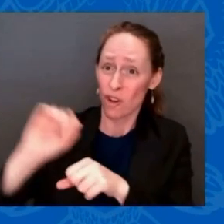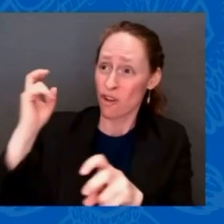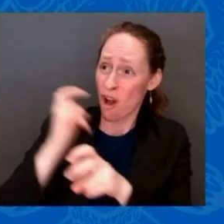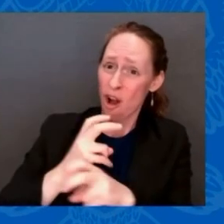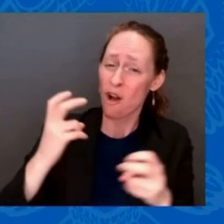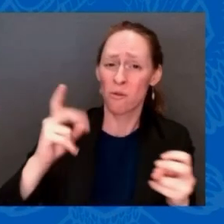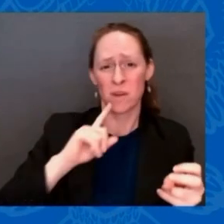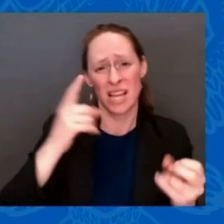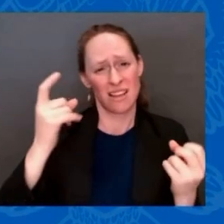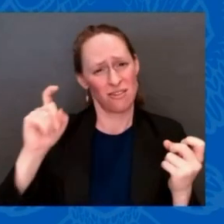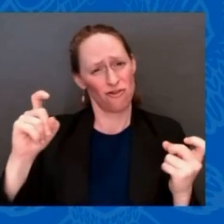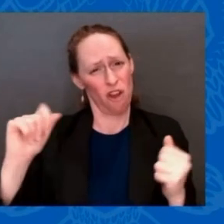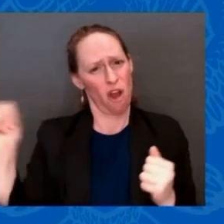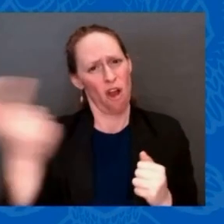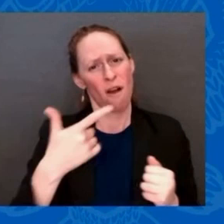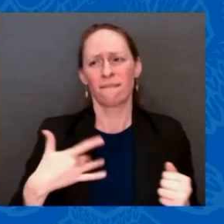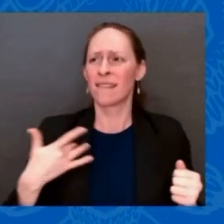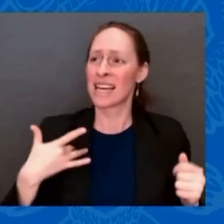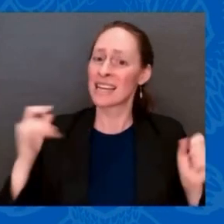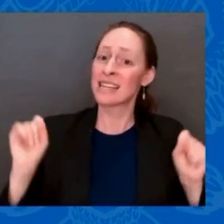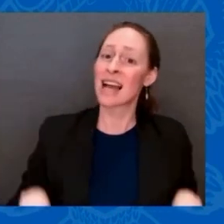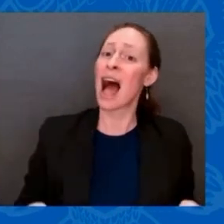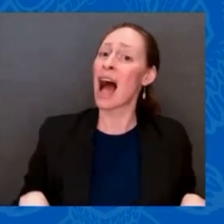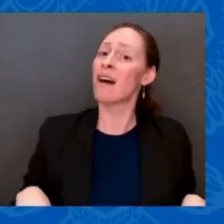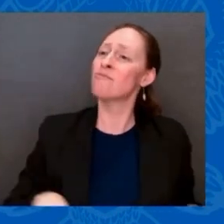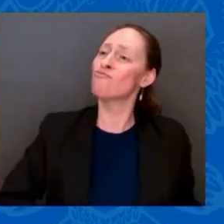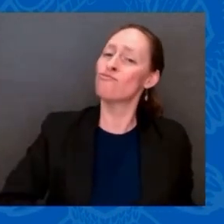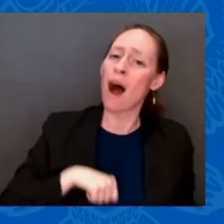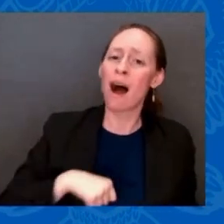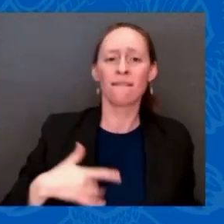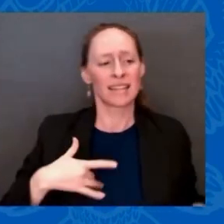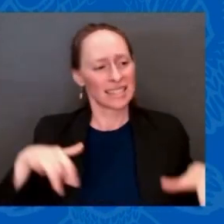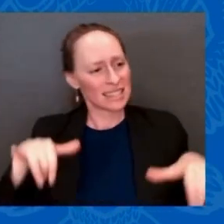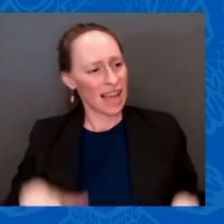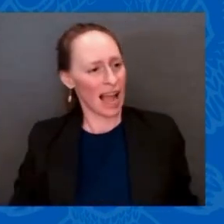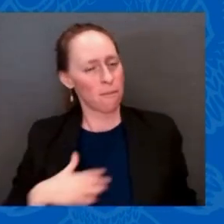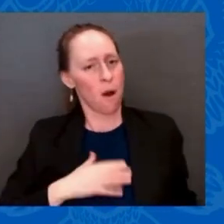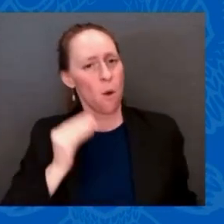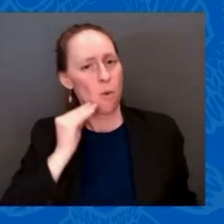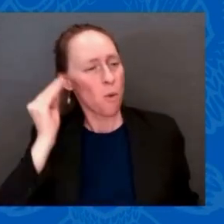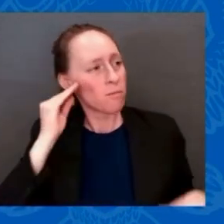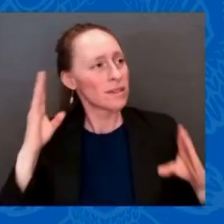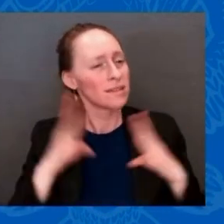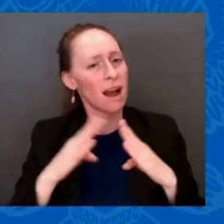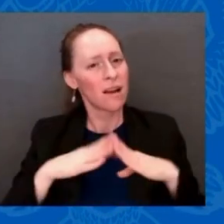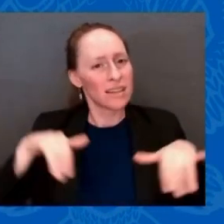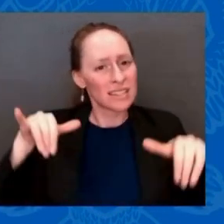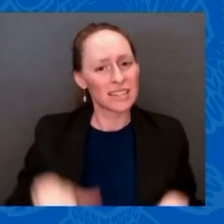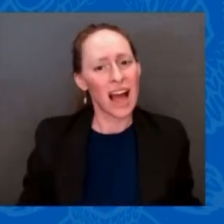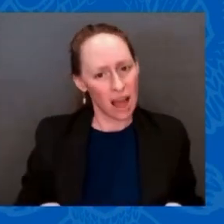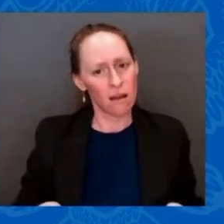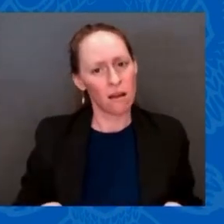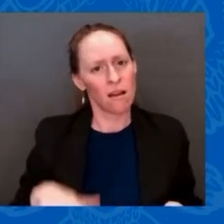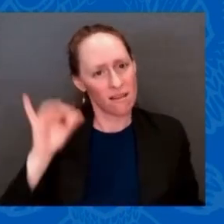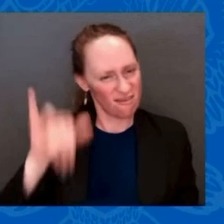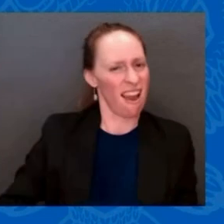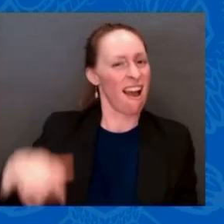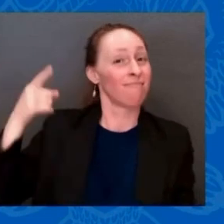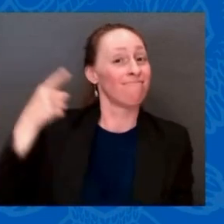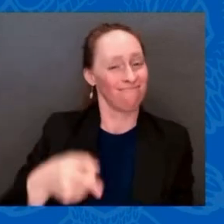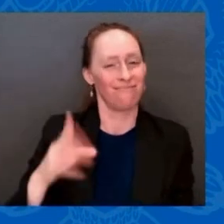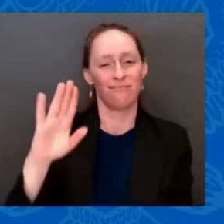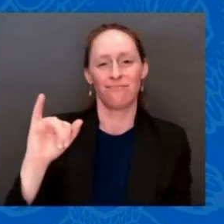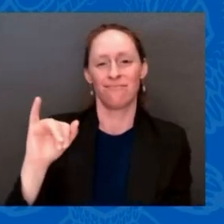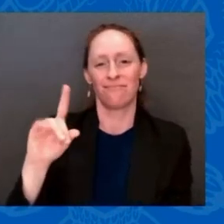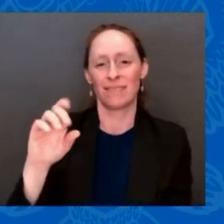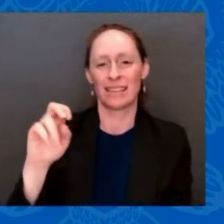dad used to have an expression, Joey, and I give my word, as you say. My dad was a well-read guy, never got to go to college, and a hard-working gentleman.